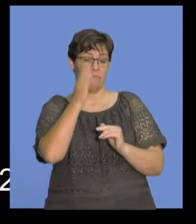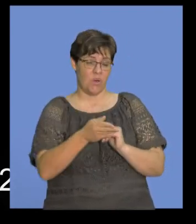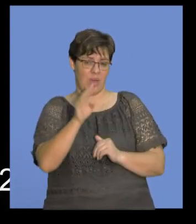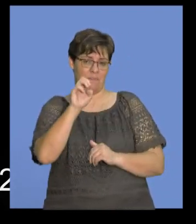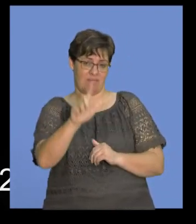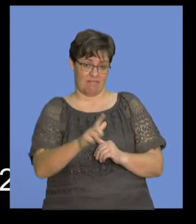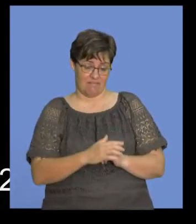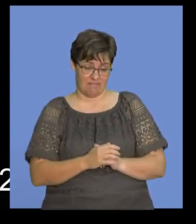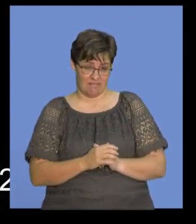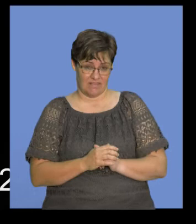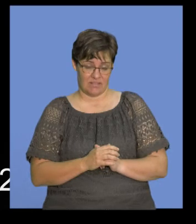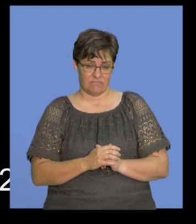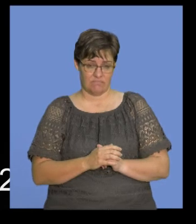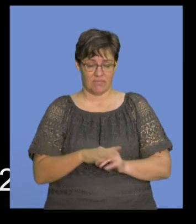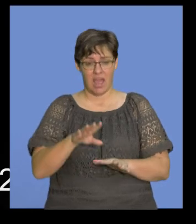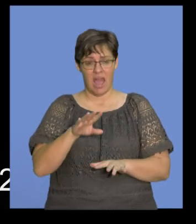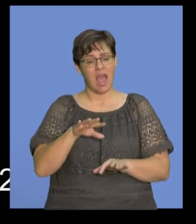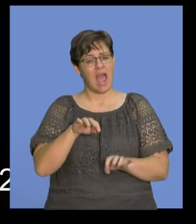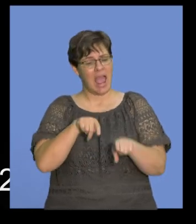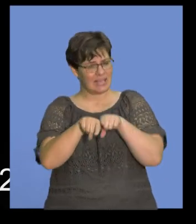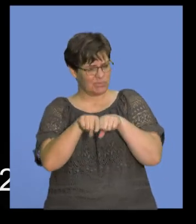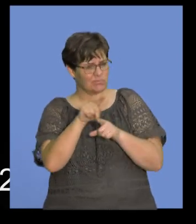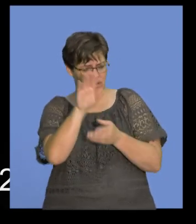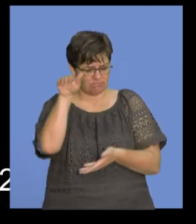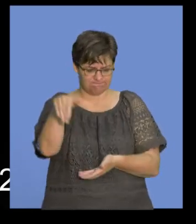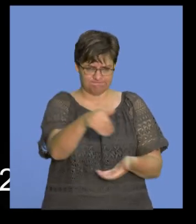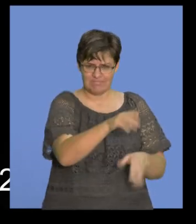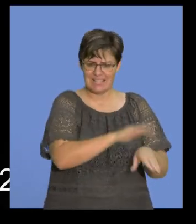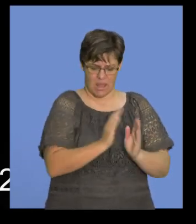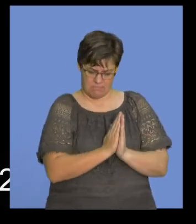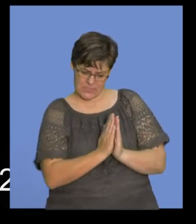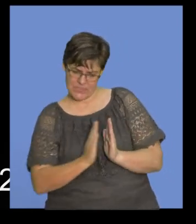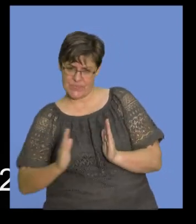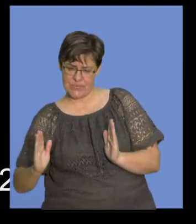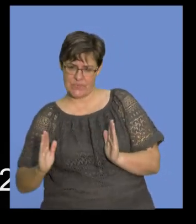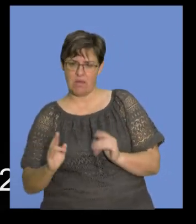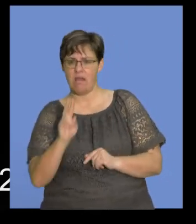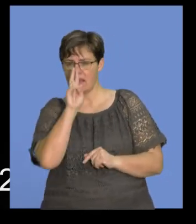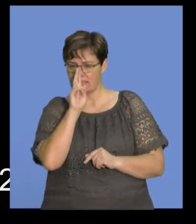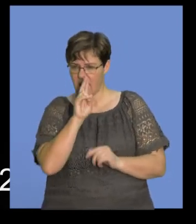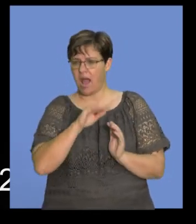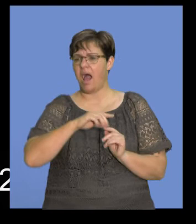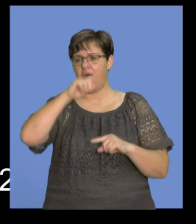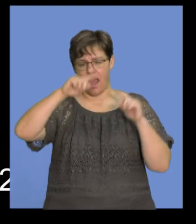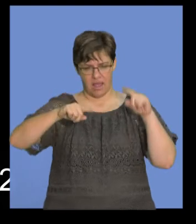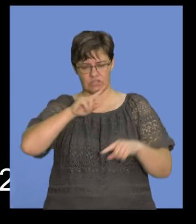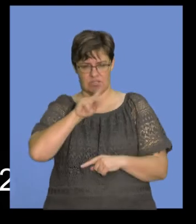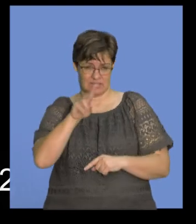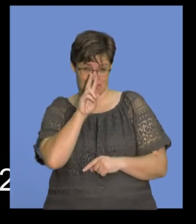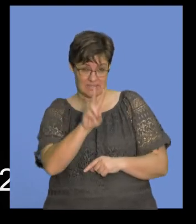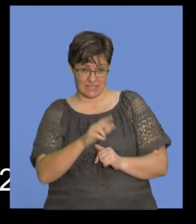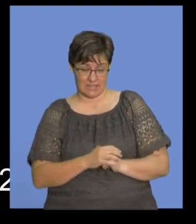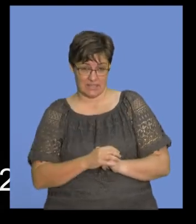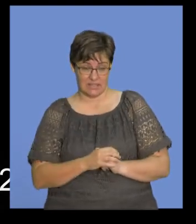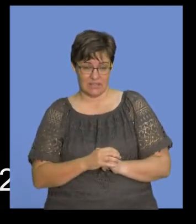ml. Cool. So in this experiment, the information was collected over a period of time, and we see the general trend. And